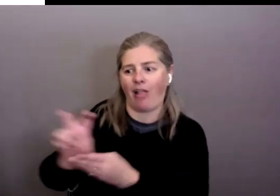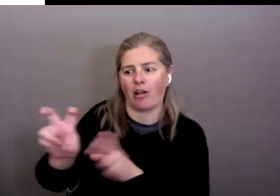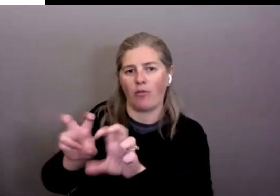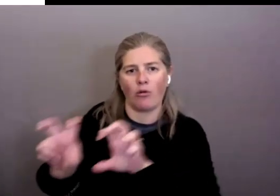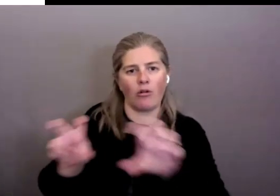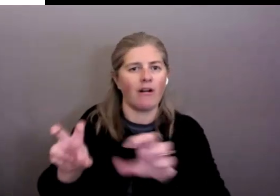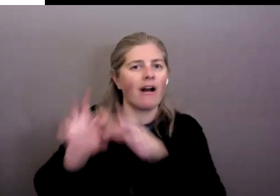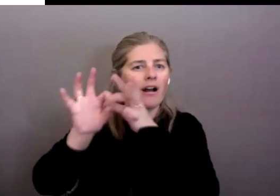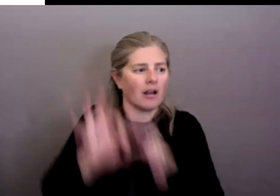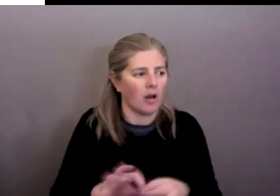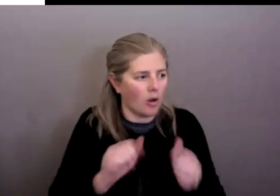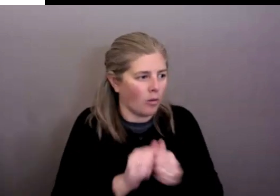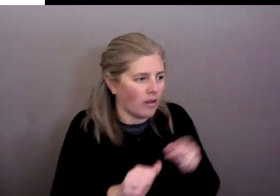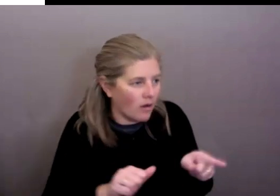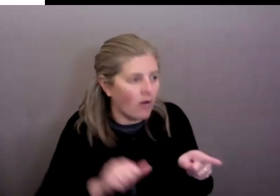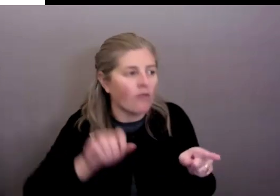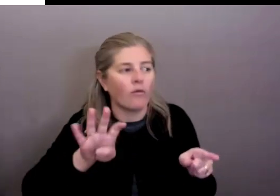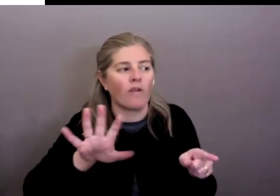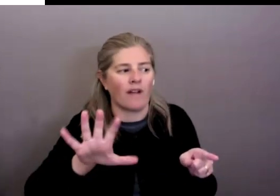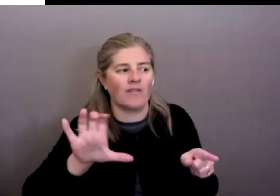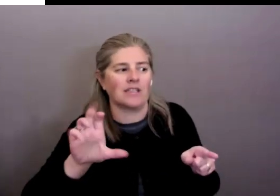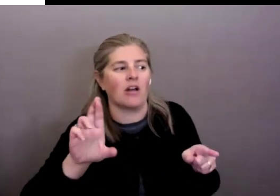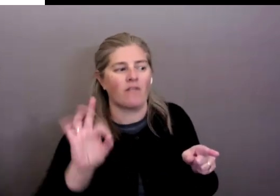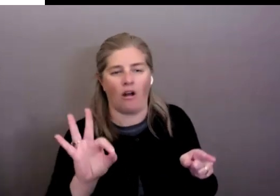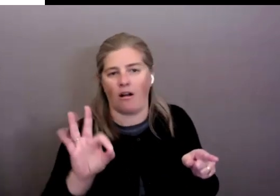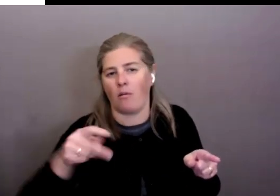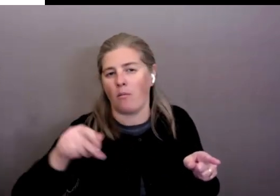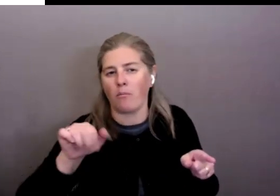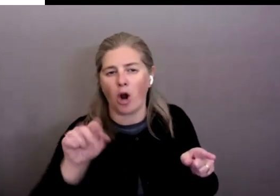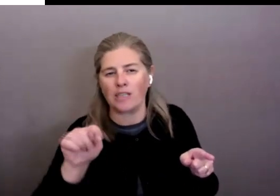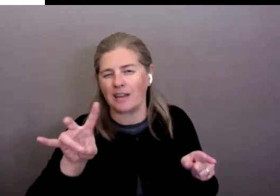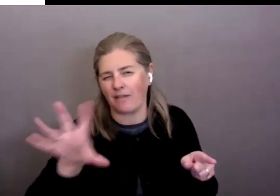Part 75, which is the federal grants rule, or the HHS grants rule.